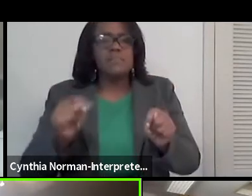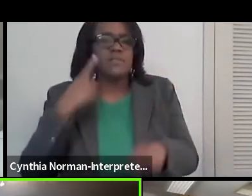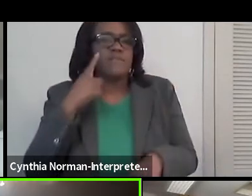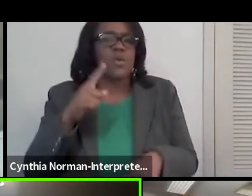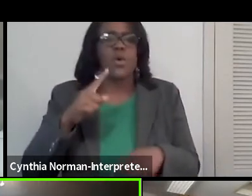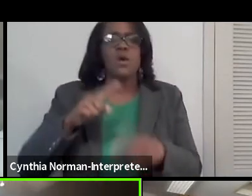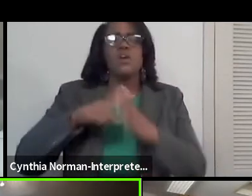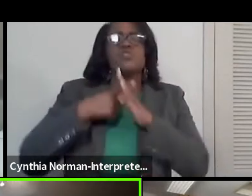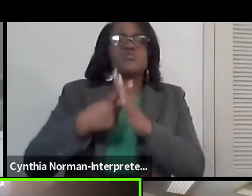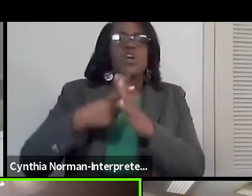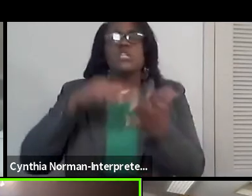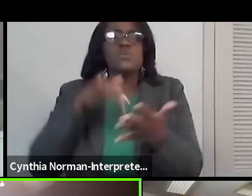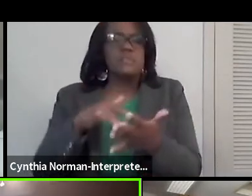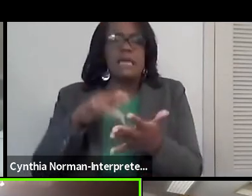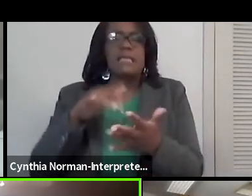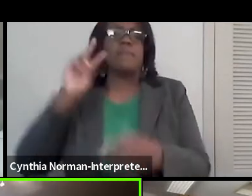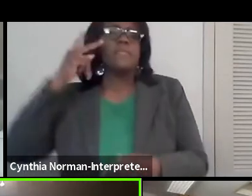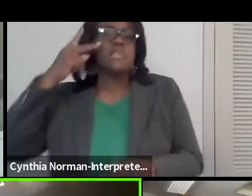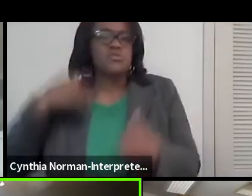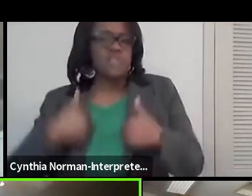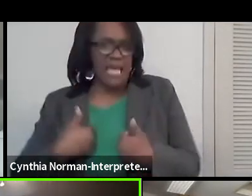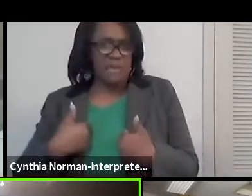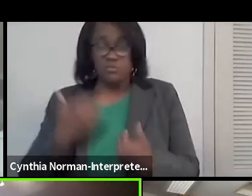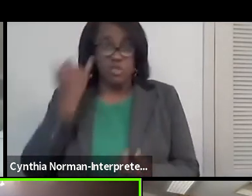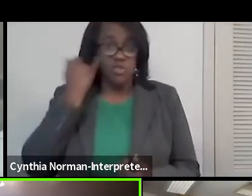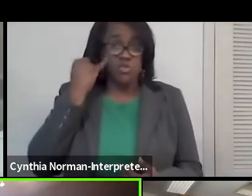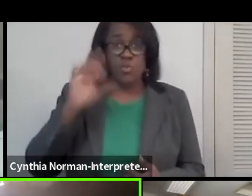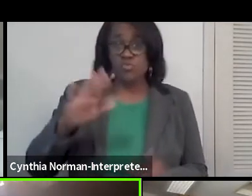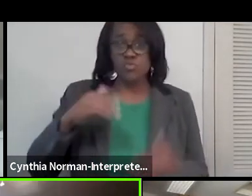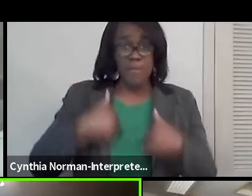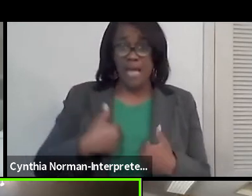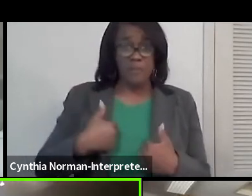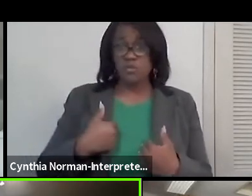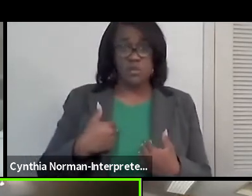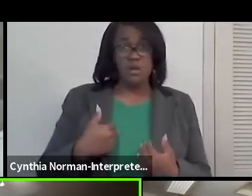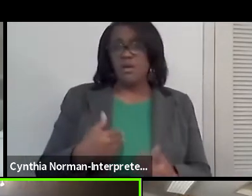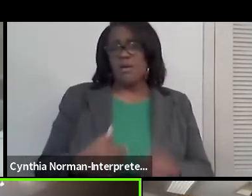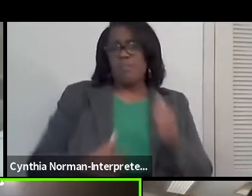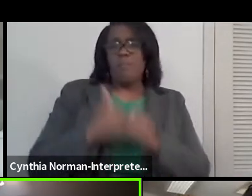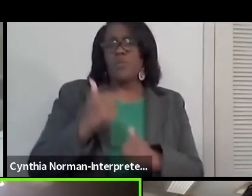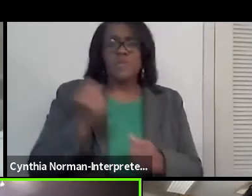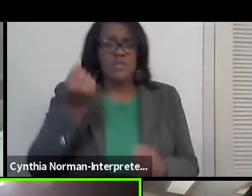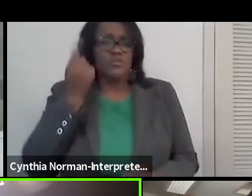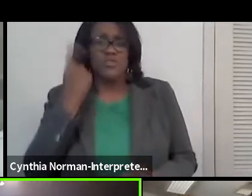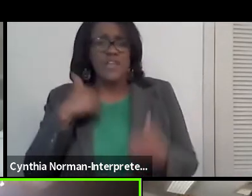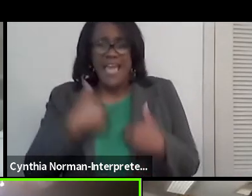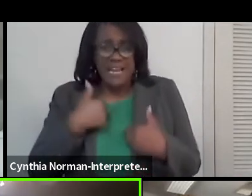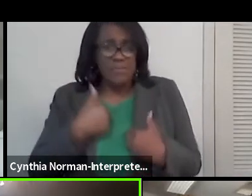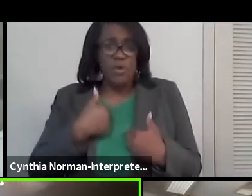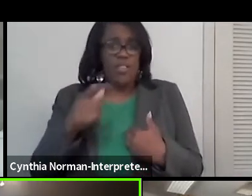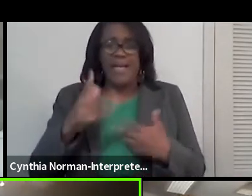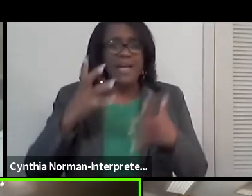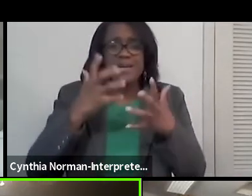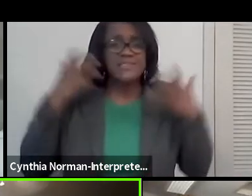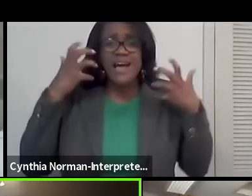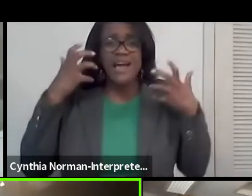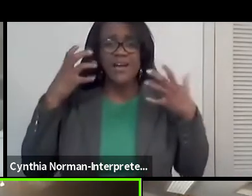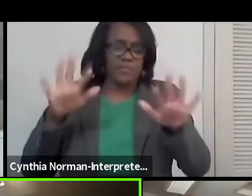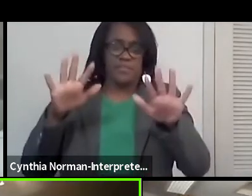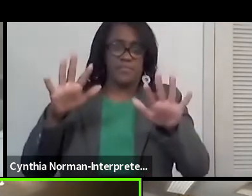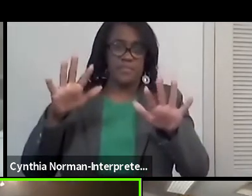study misunderstood mammals. And what, even if your mammal is like one of the most charismatic species, you know, if you're studying a tiger that everybody loves,